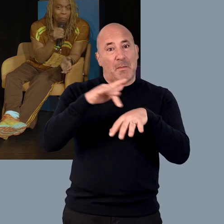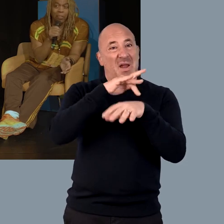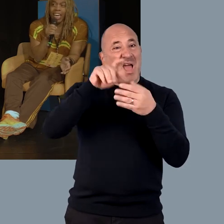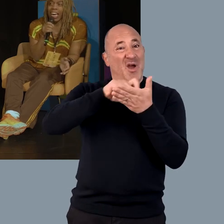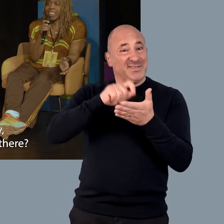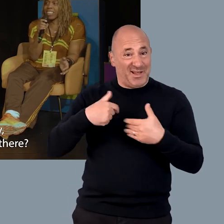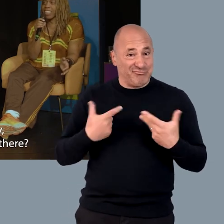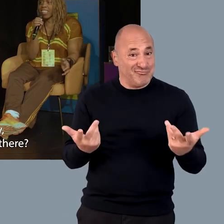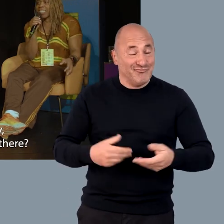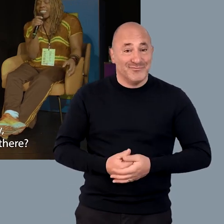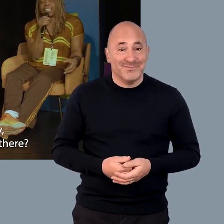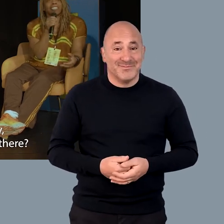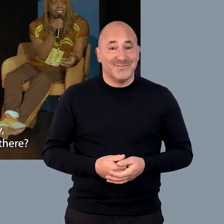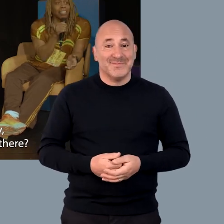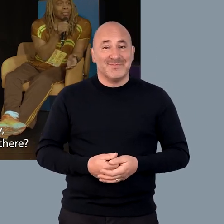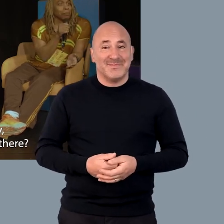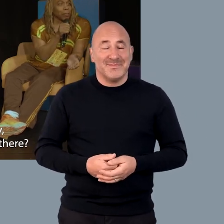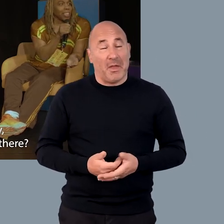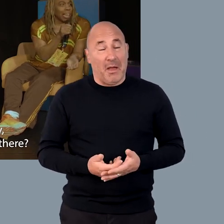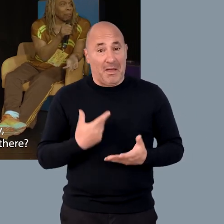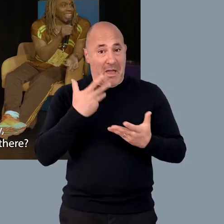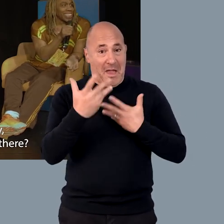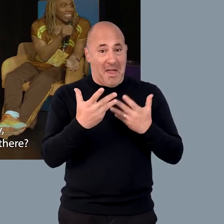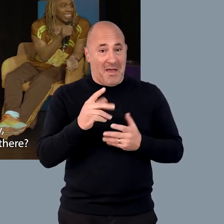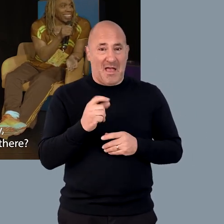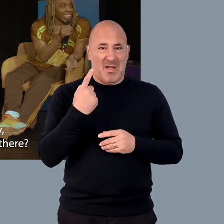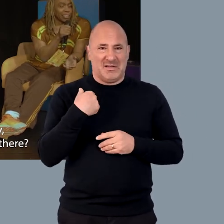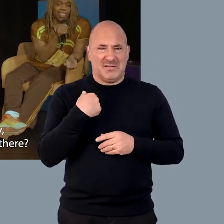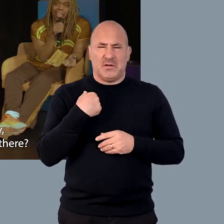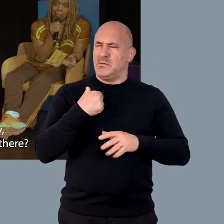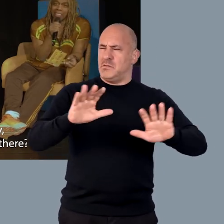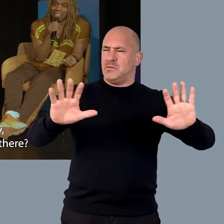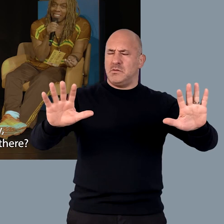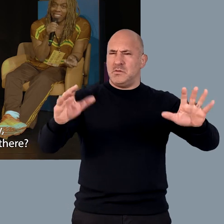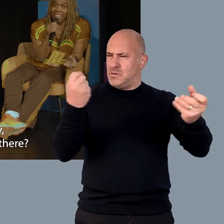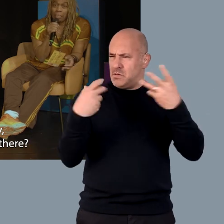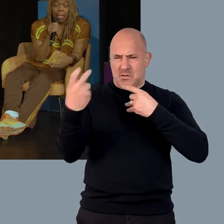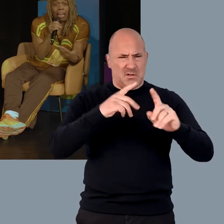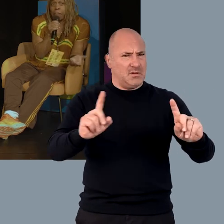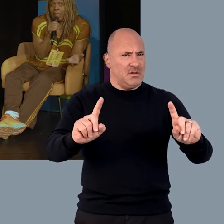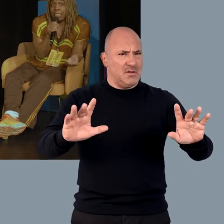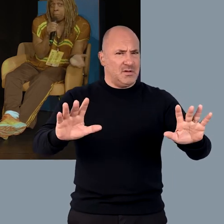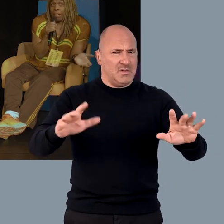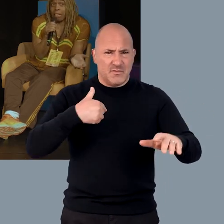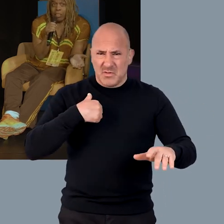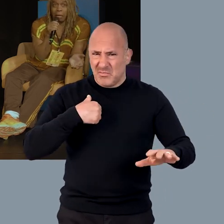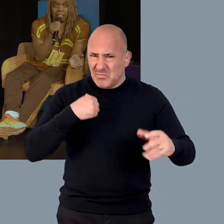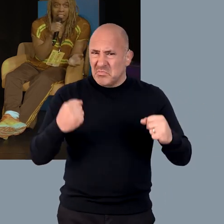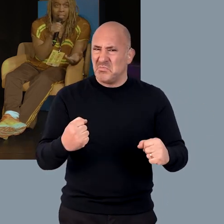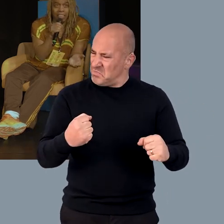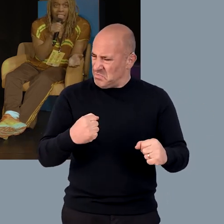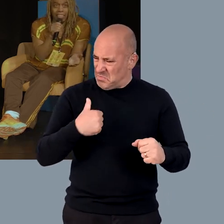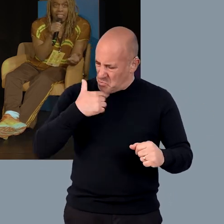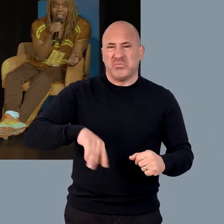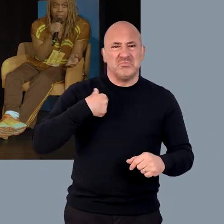playwright. And, uh, but now when you put it that way, suddenly realize, okay, what was going on there? And for me, I was